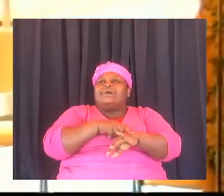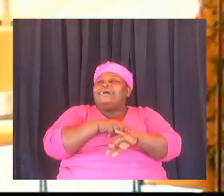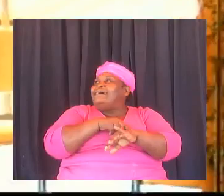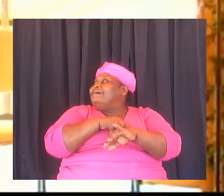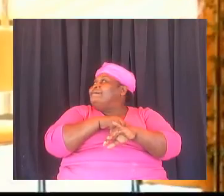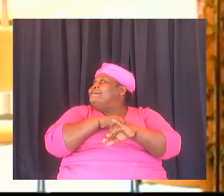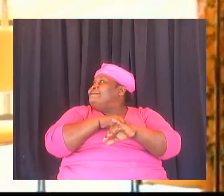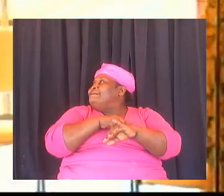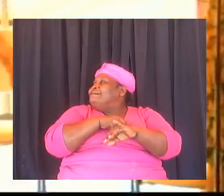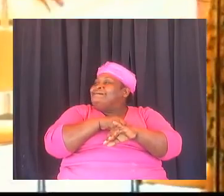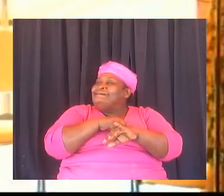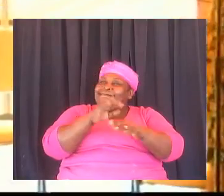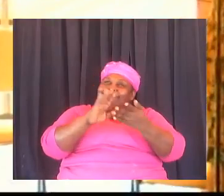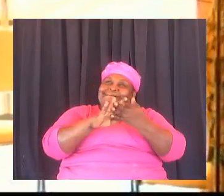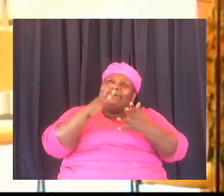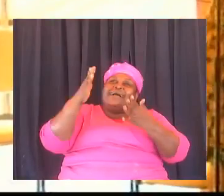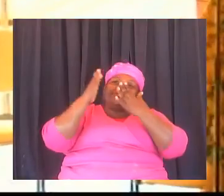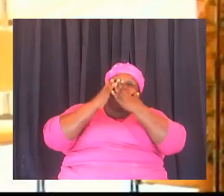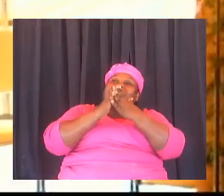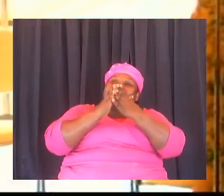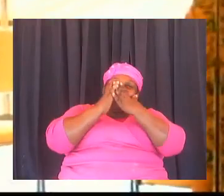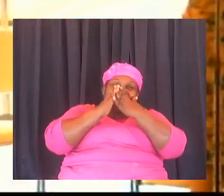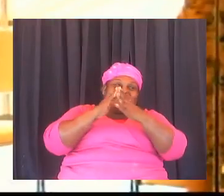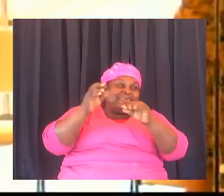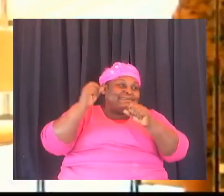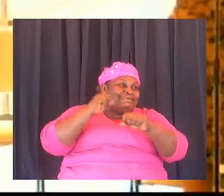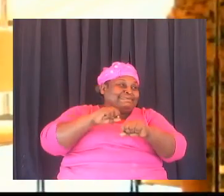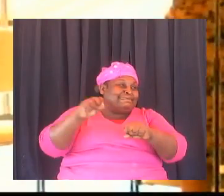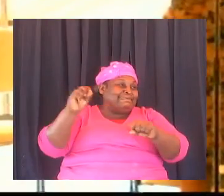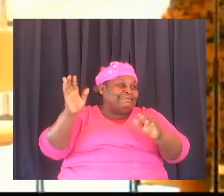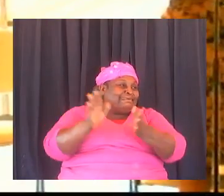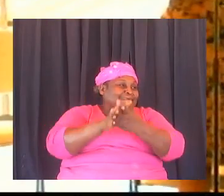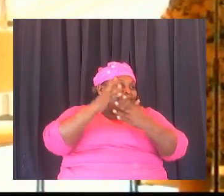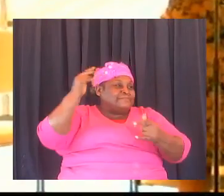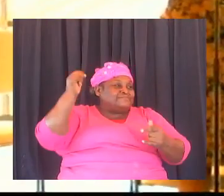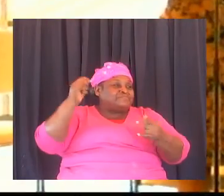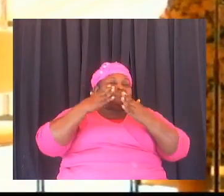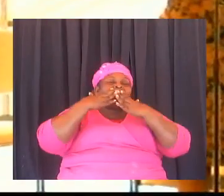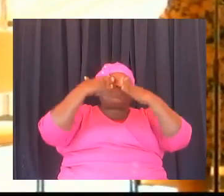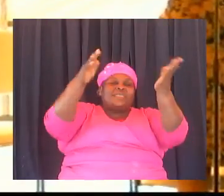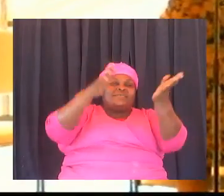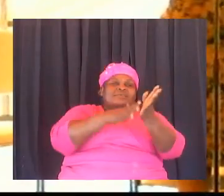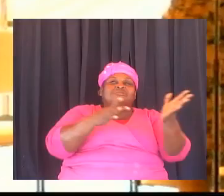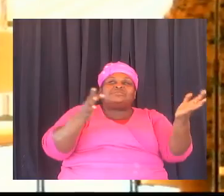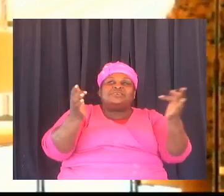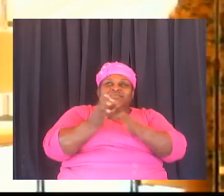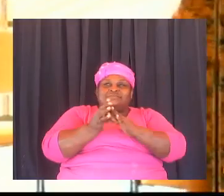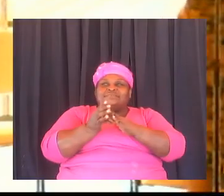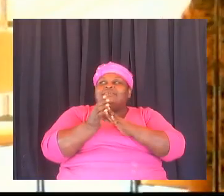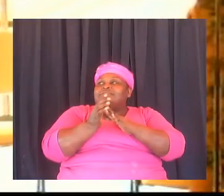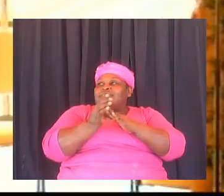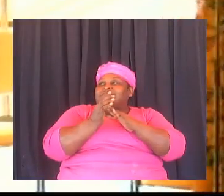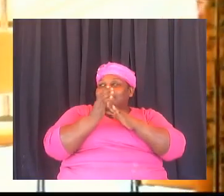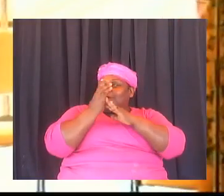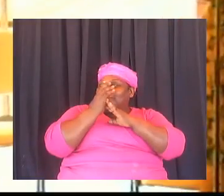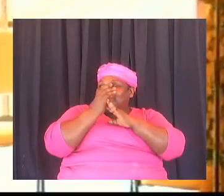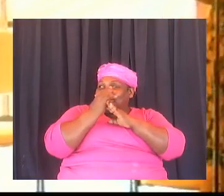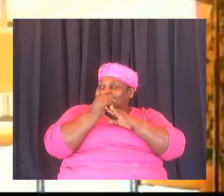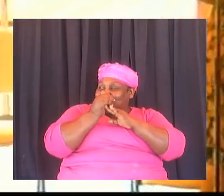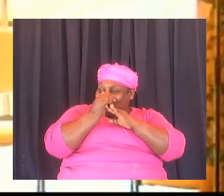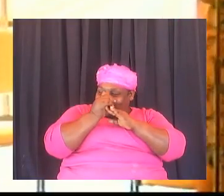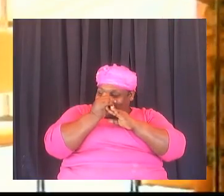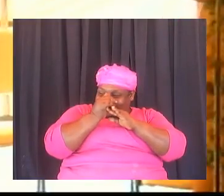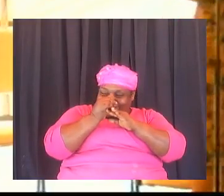Glory to God. Glory to God. We thank you, Jesus. We thank you, Jesus. We exalt you this morning,